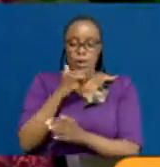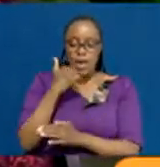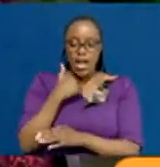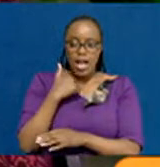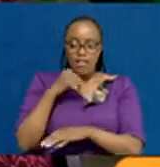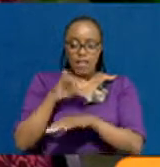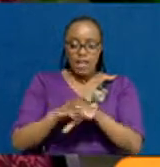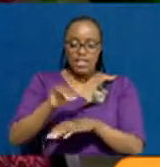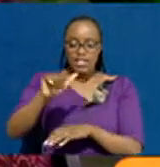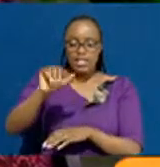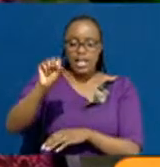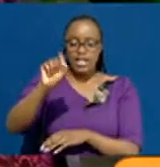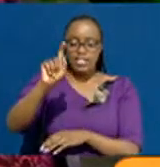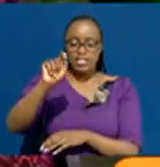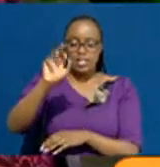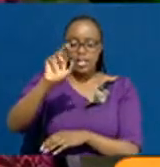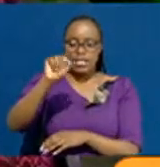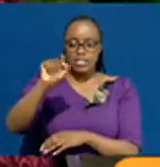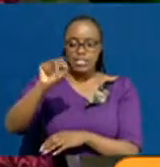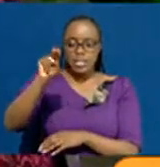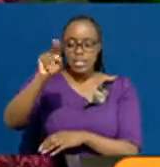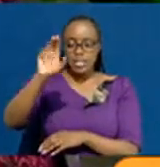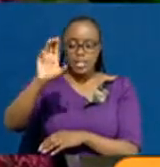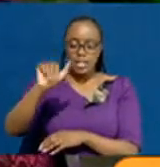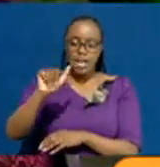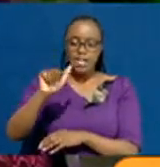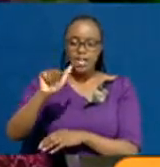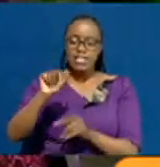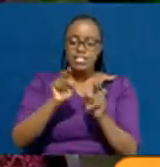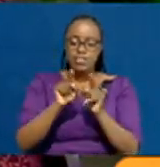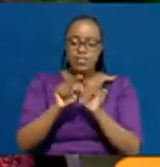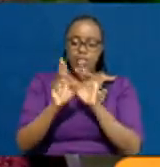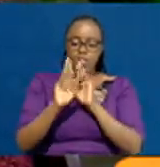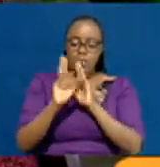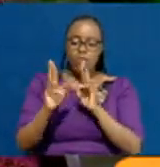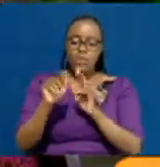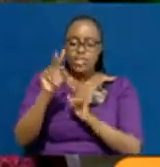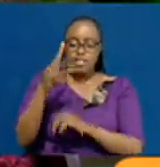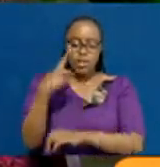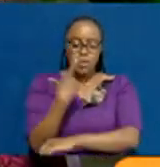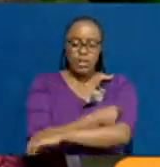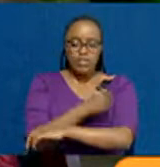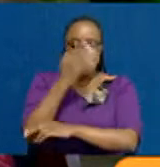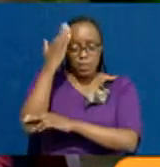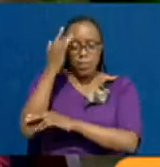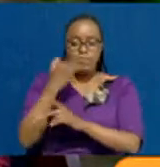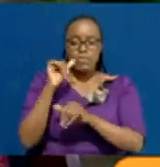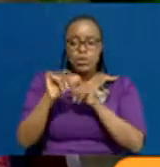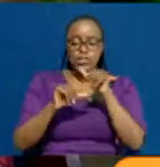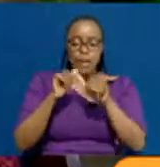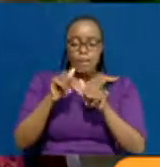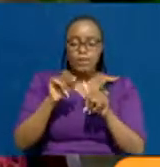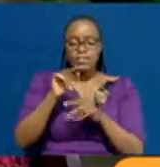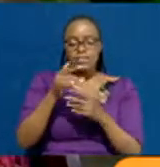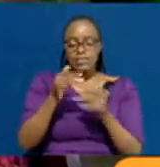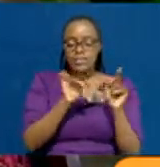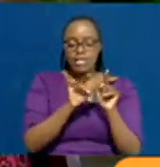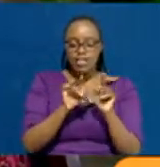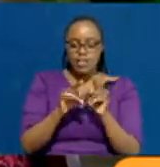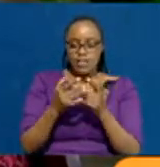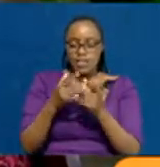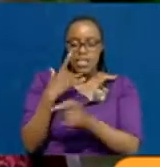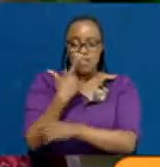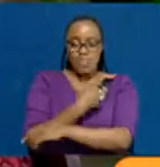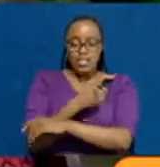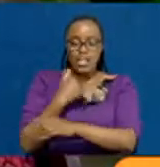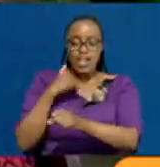received the AstraZeneca vaccine, and it was more commonly reported with the second dose. Remember, we talked about the vaccine being given as 2 doses, so there